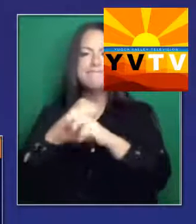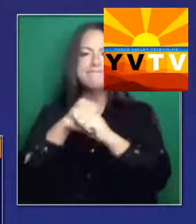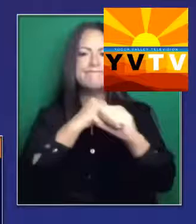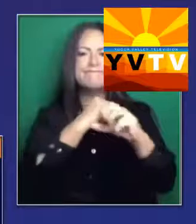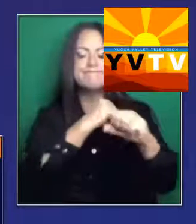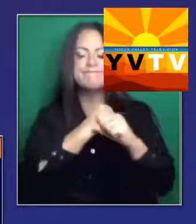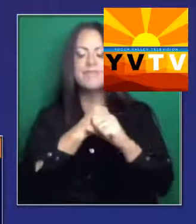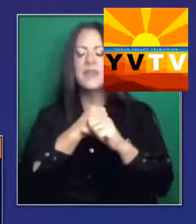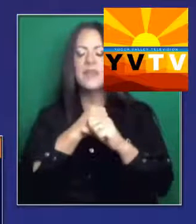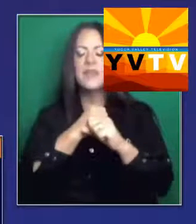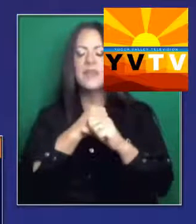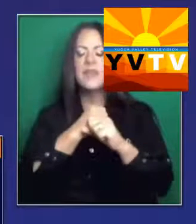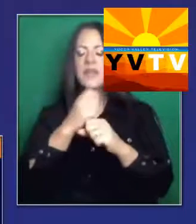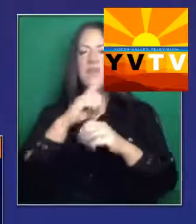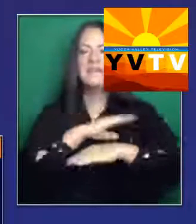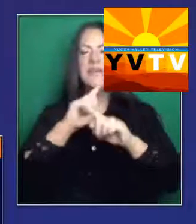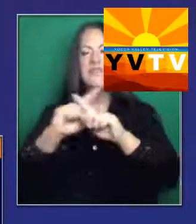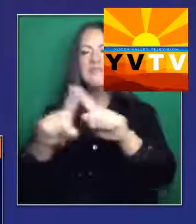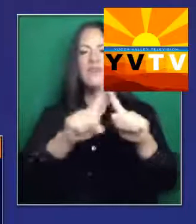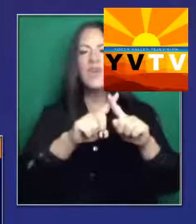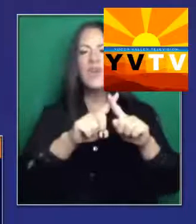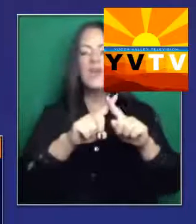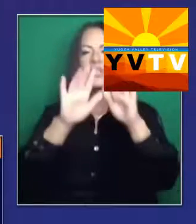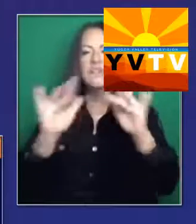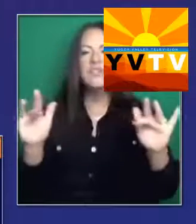we got to meet people where they are, and that's